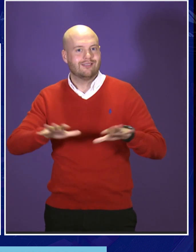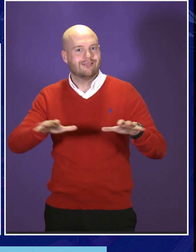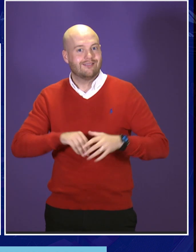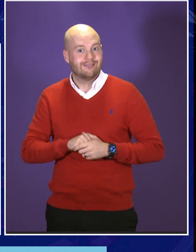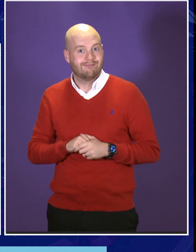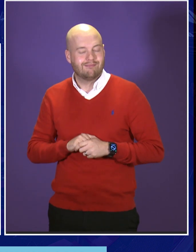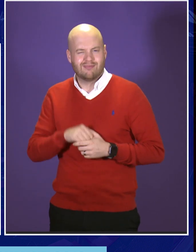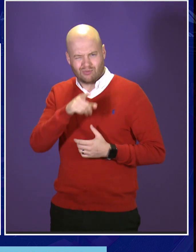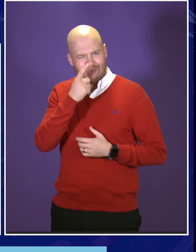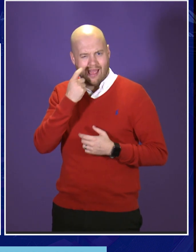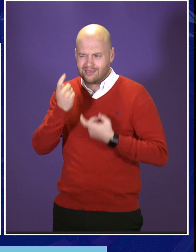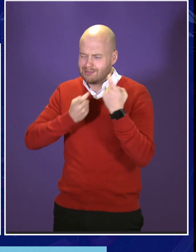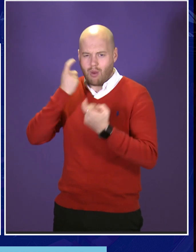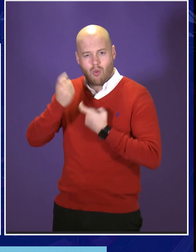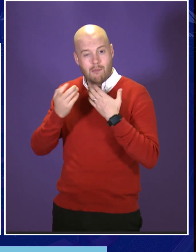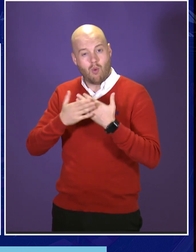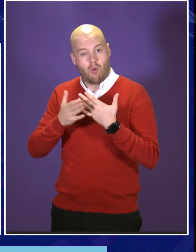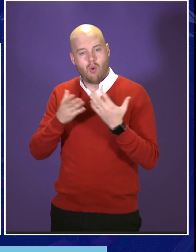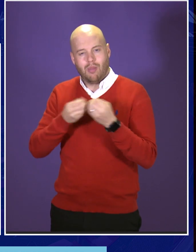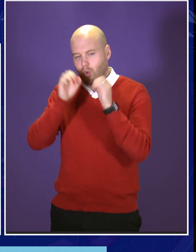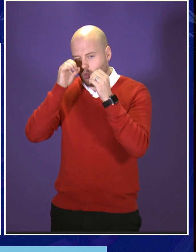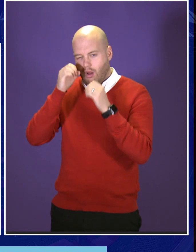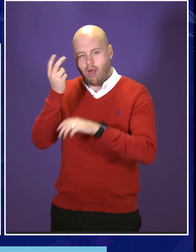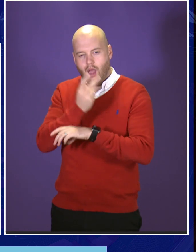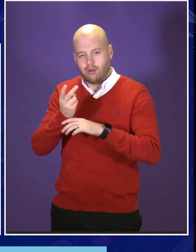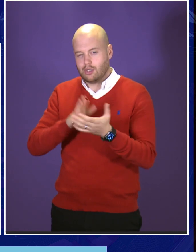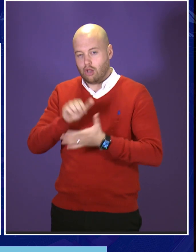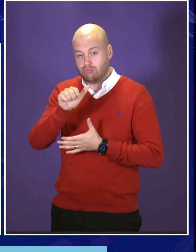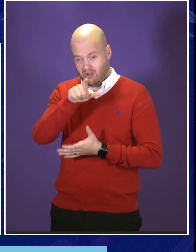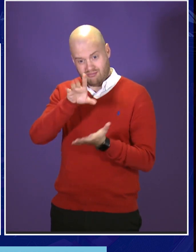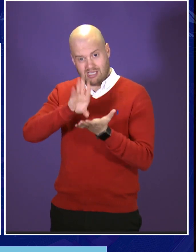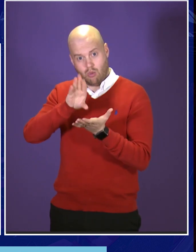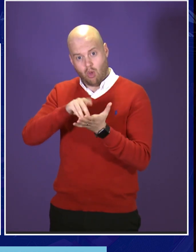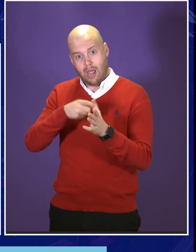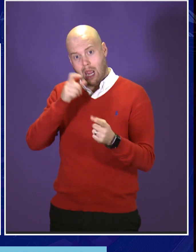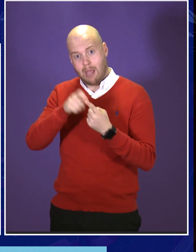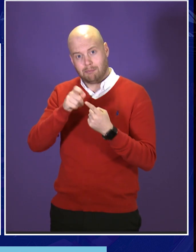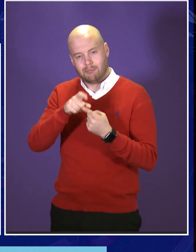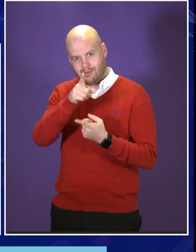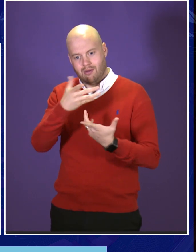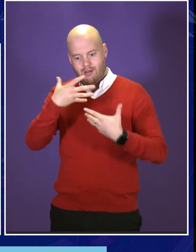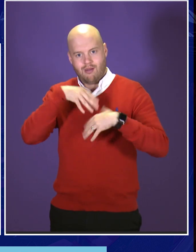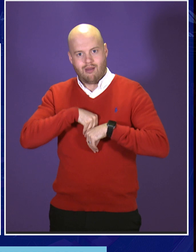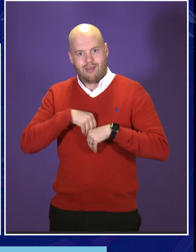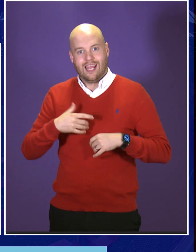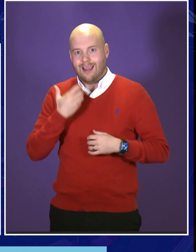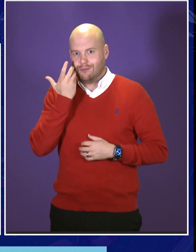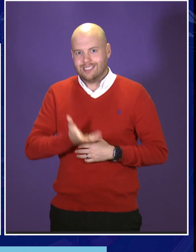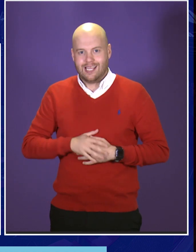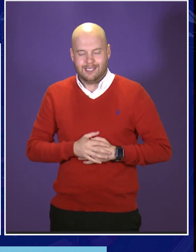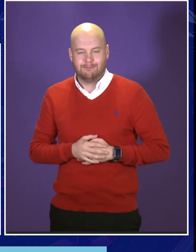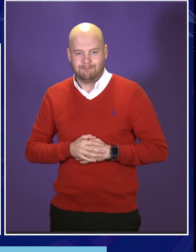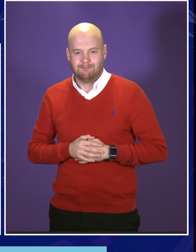Explore more with Google Arts and Culture. Download the app and get inspired every day.